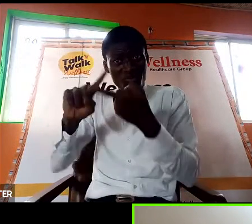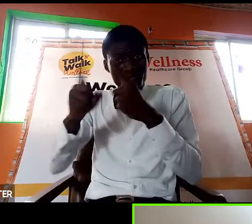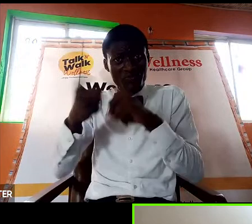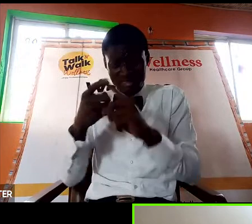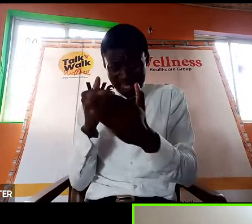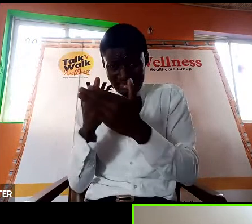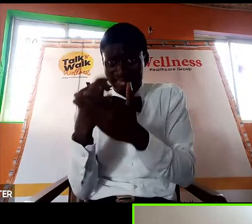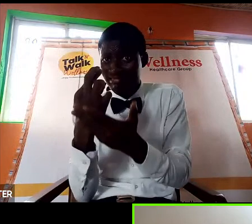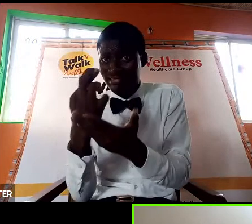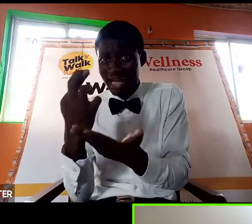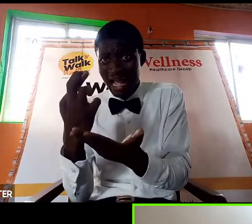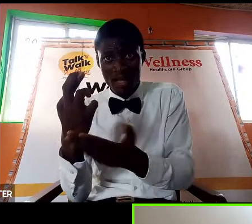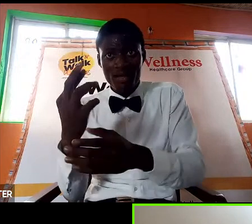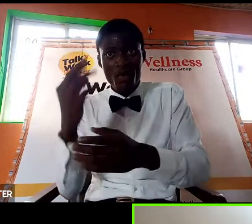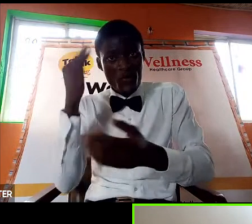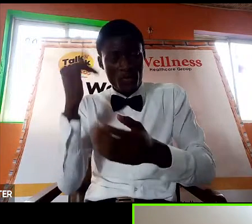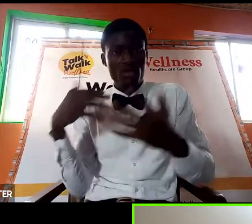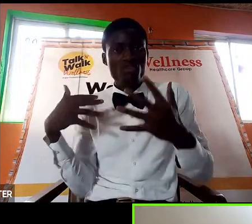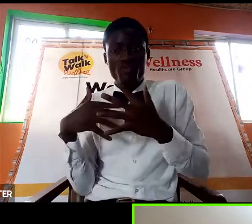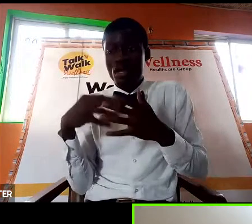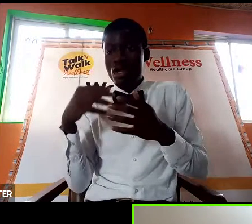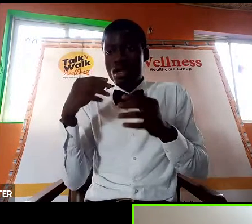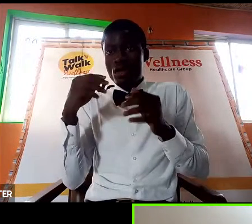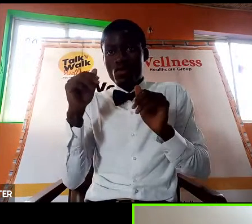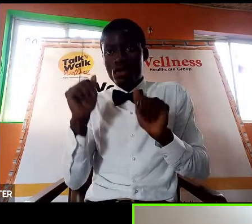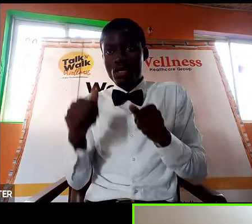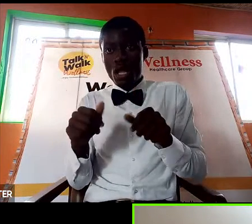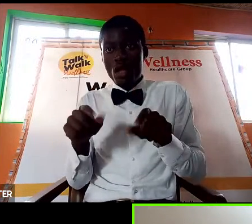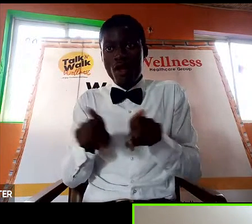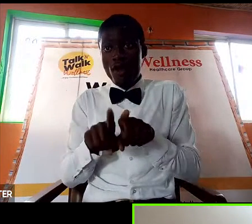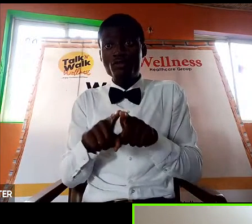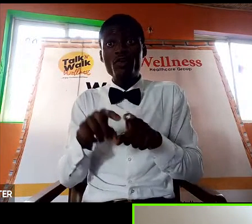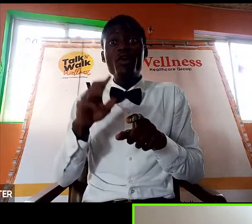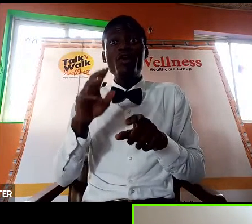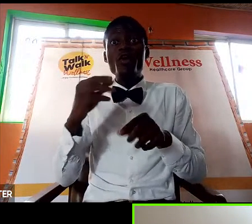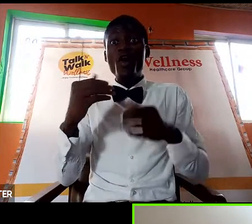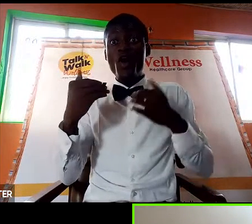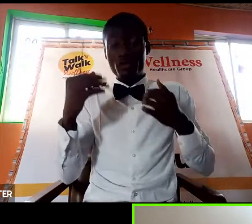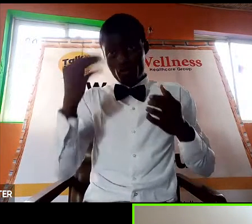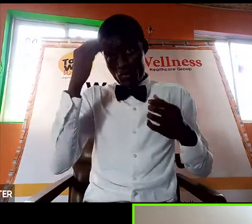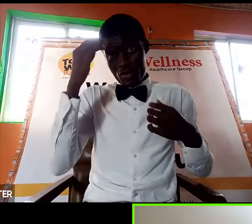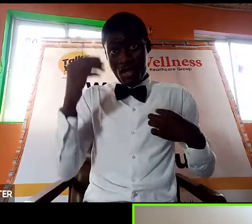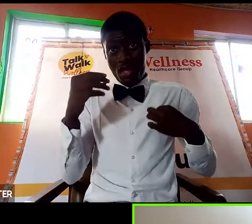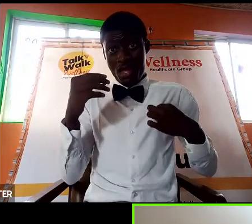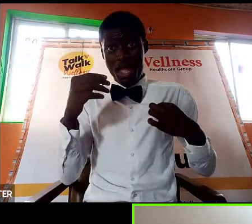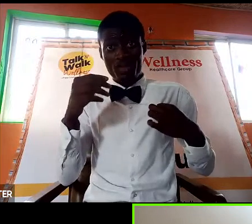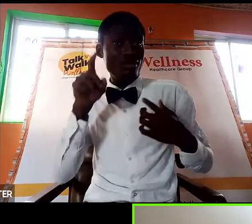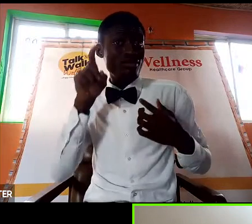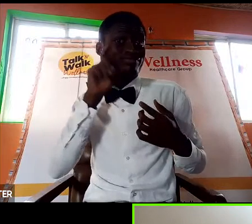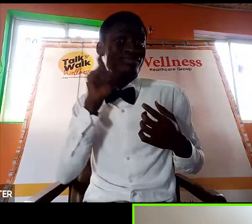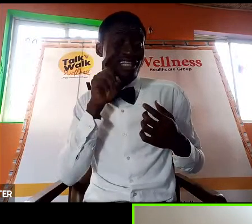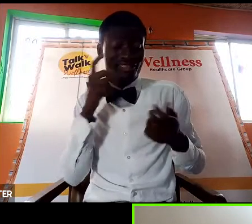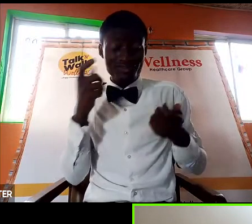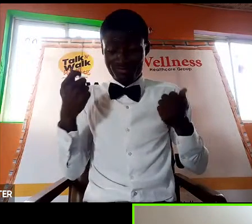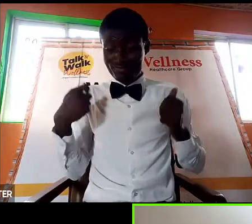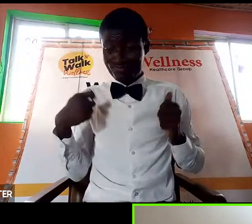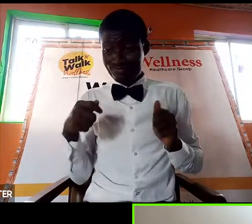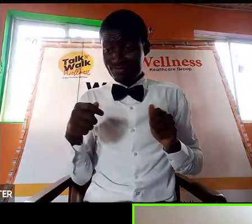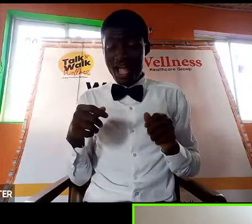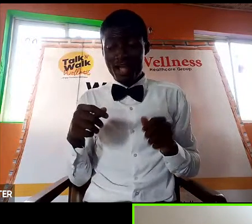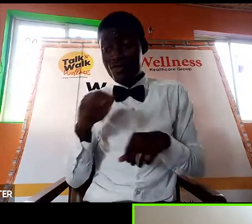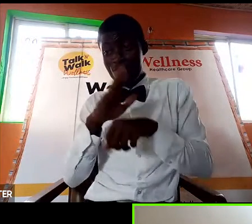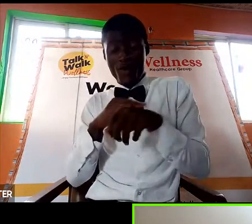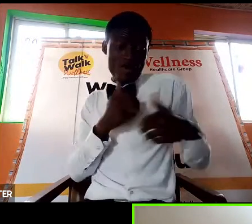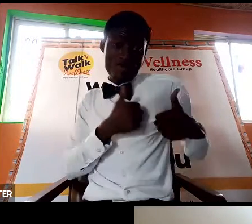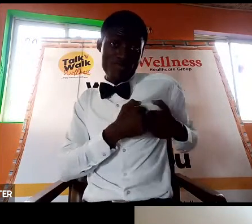could wear a sexy lingerie and take a shot of yourself and say, babe, you can't imagine